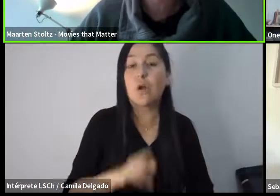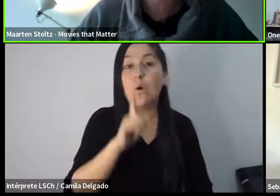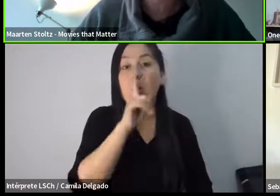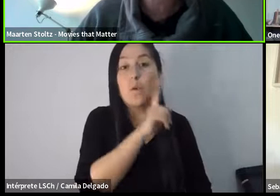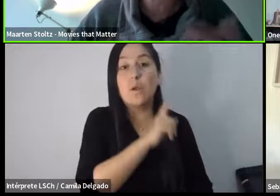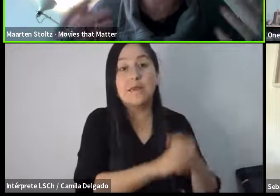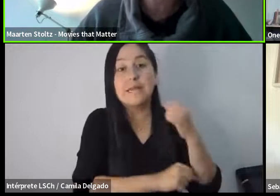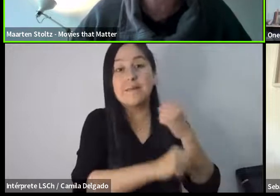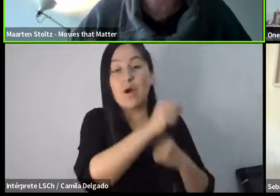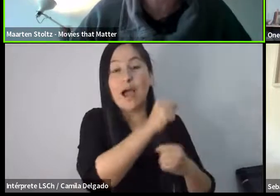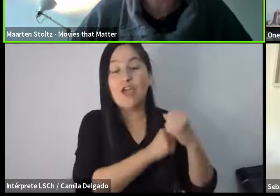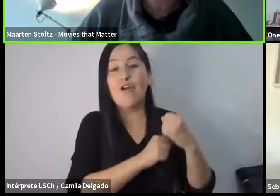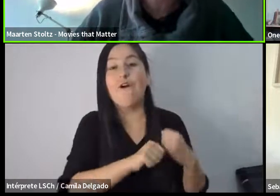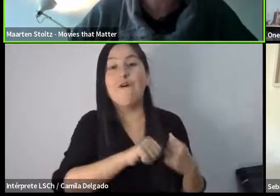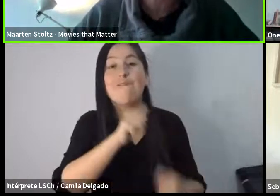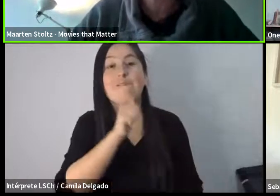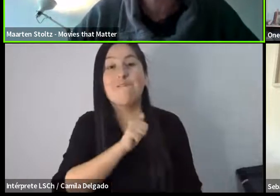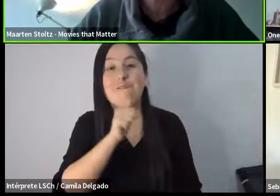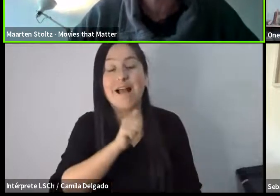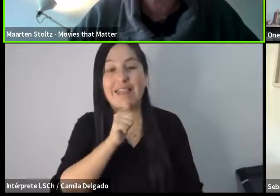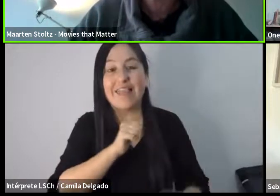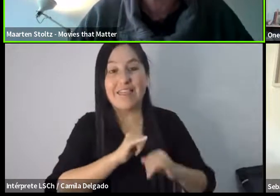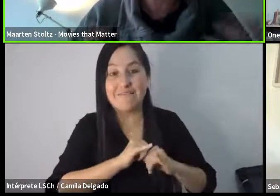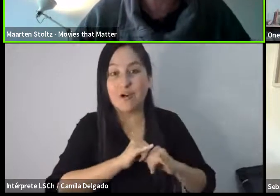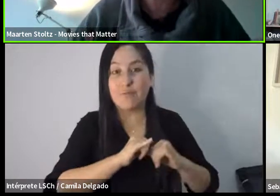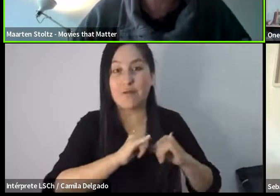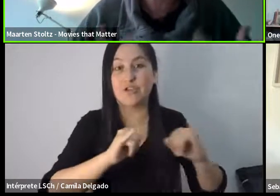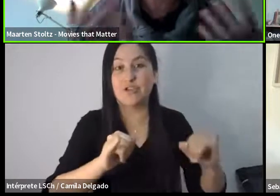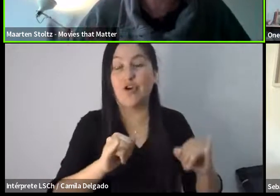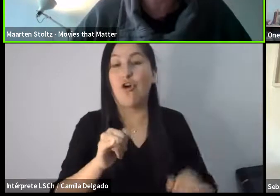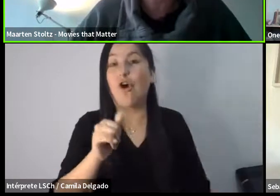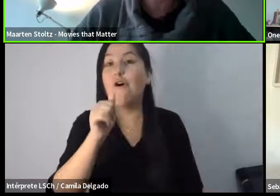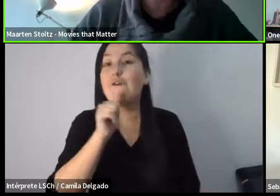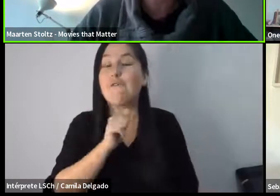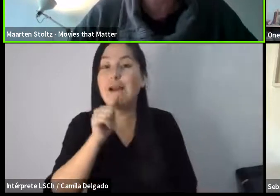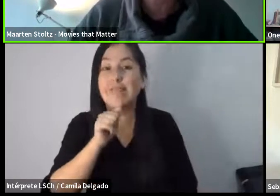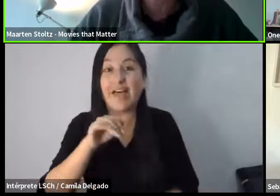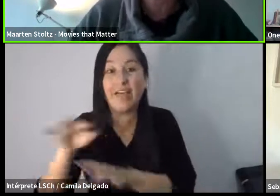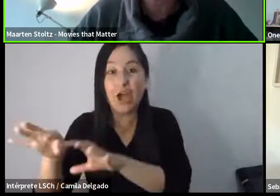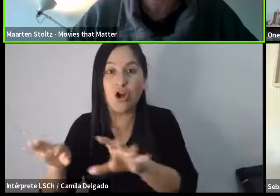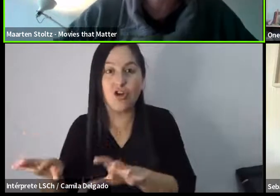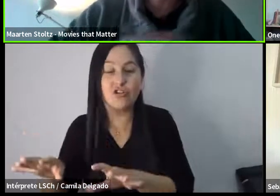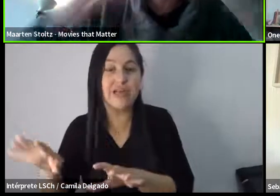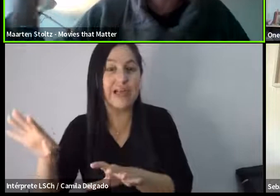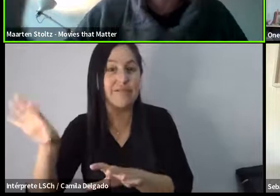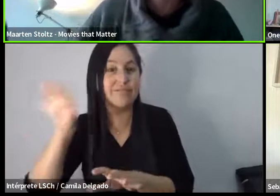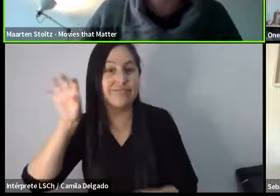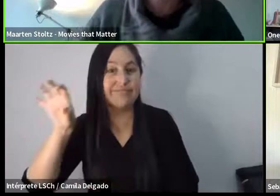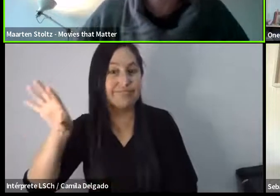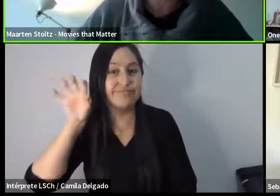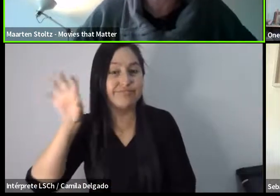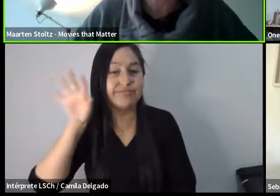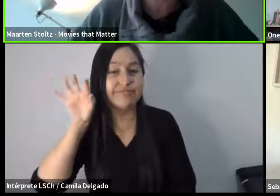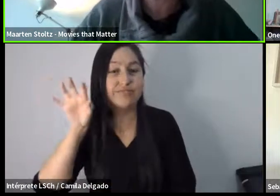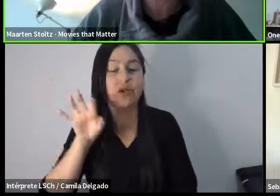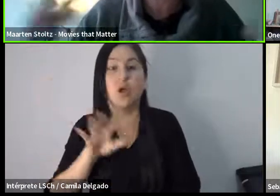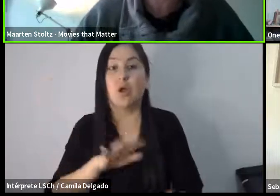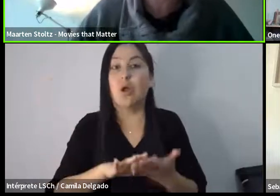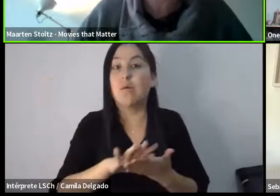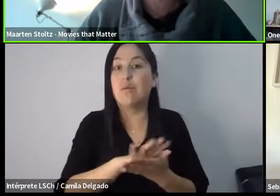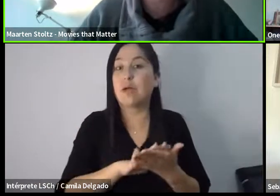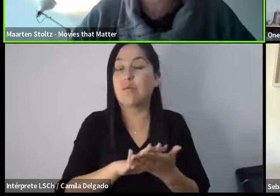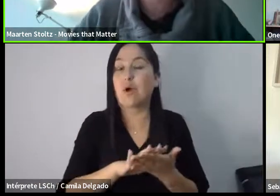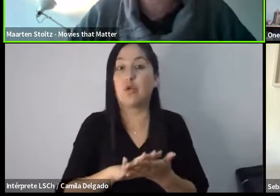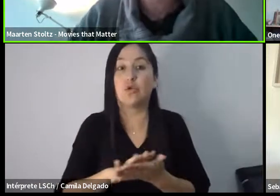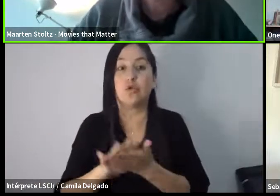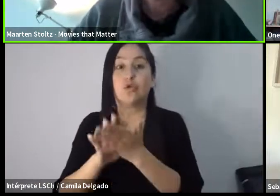lack of things we hear about Afghanistan. Like, Afghanistan was a very hot topic a couple of months ago. Everybody was talking about it. Everybody had